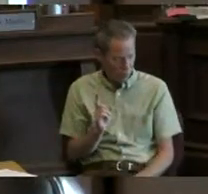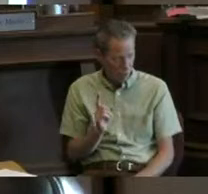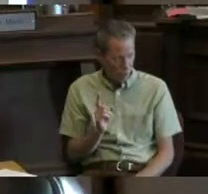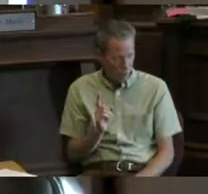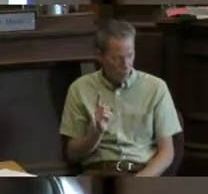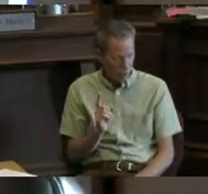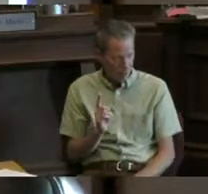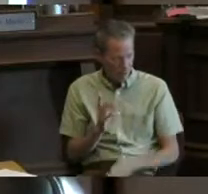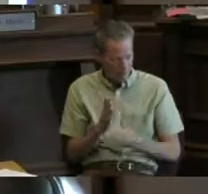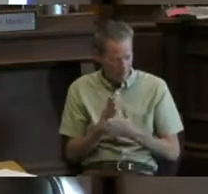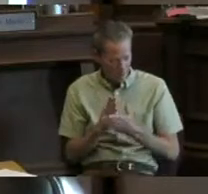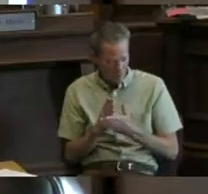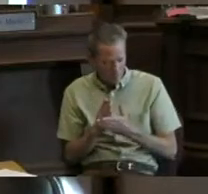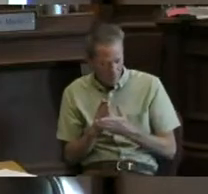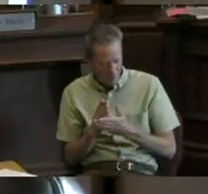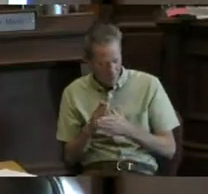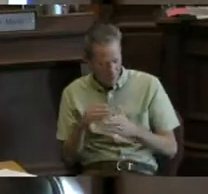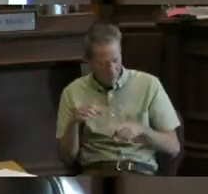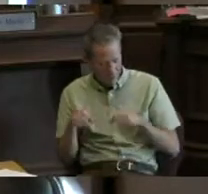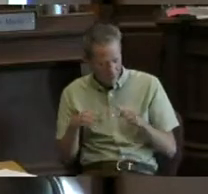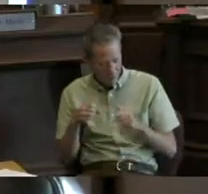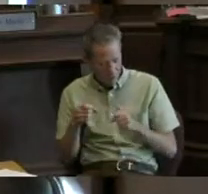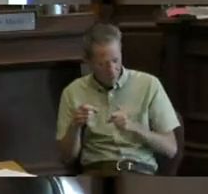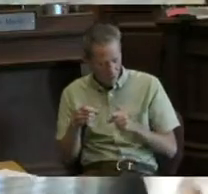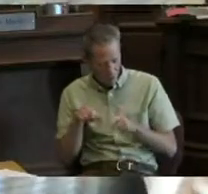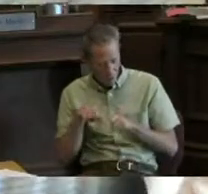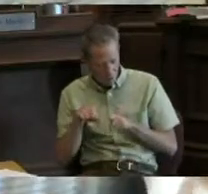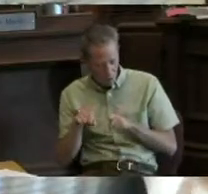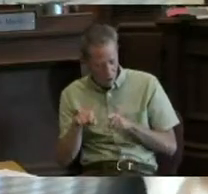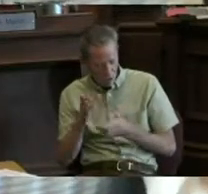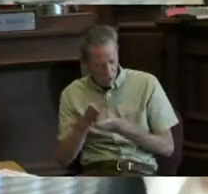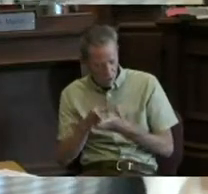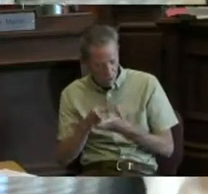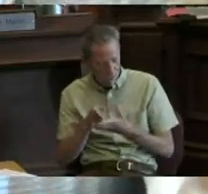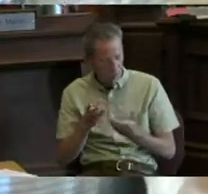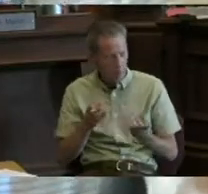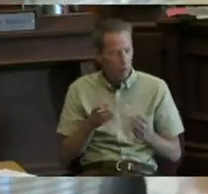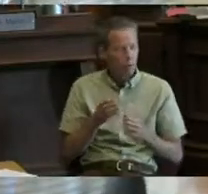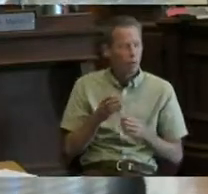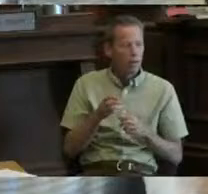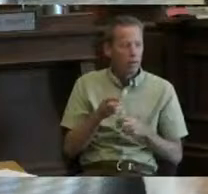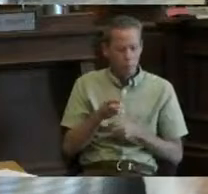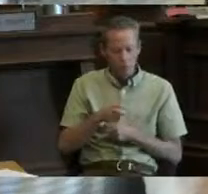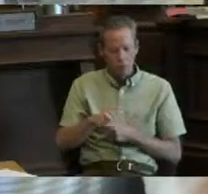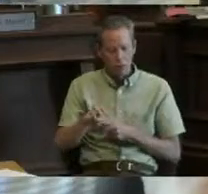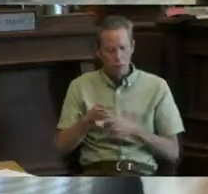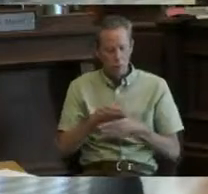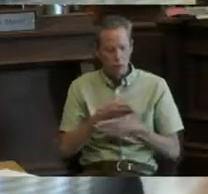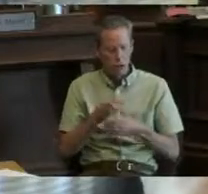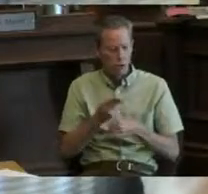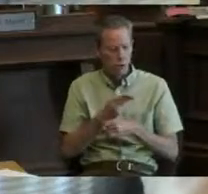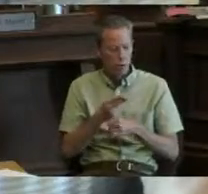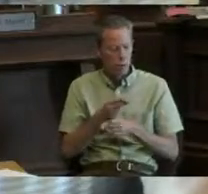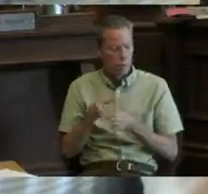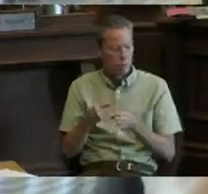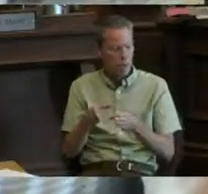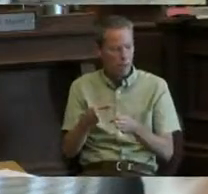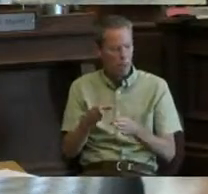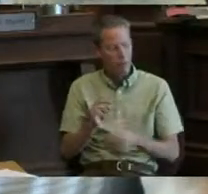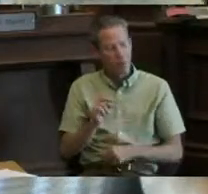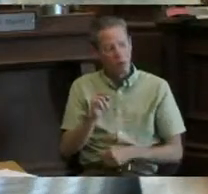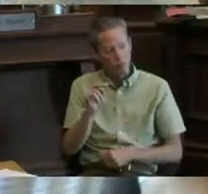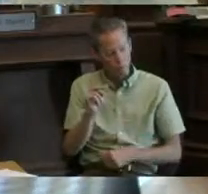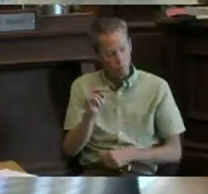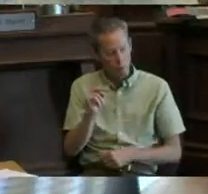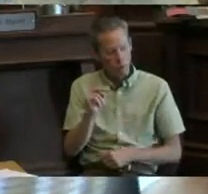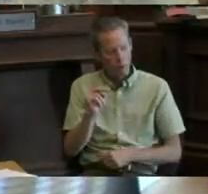of a cycle track stops and ends? Right. So what it will do is it will transition into a shared use path, and then going north, there are